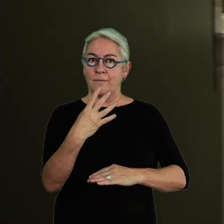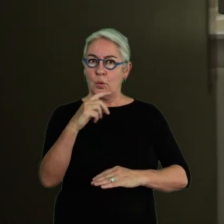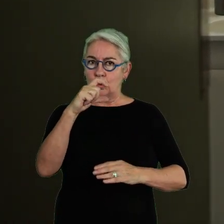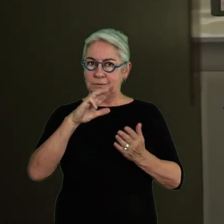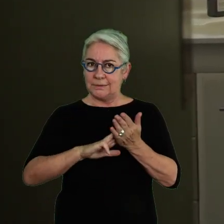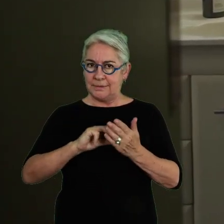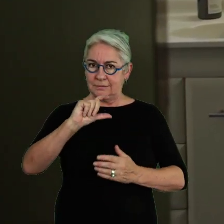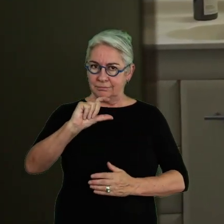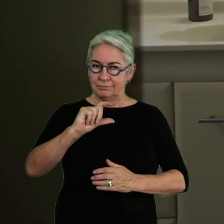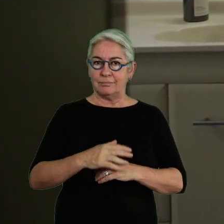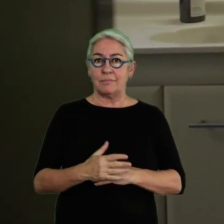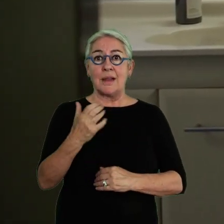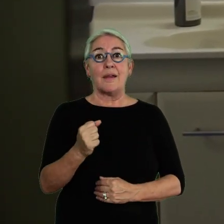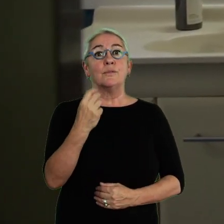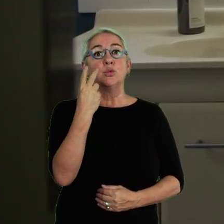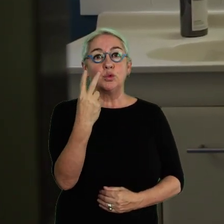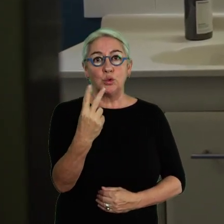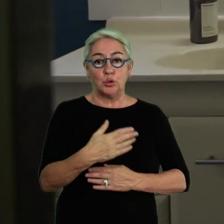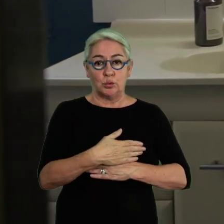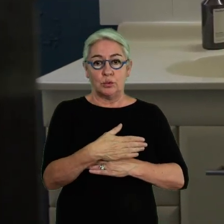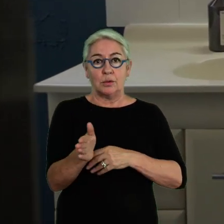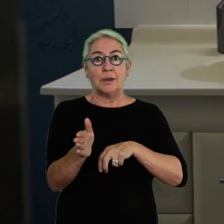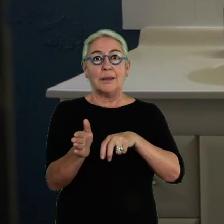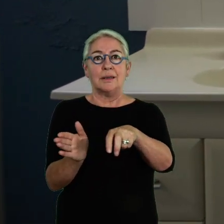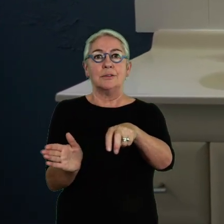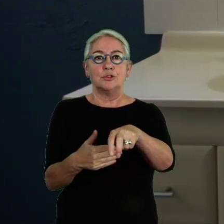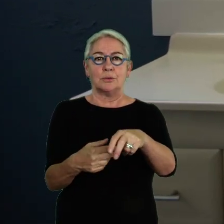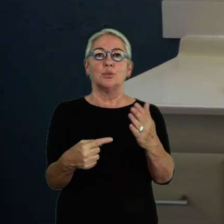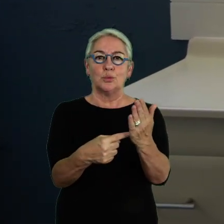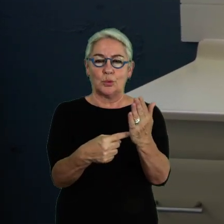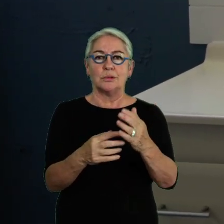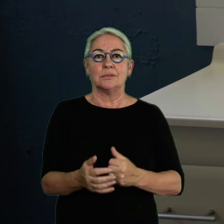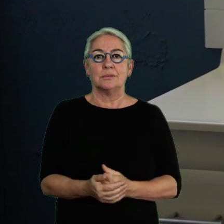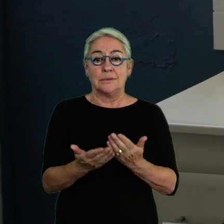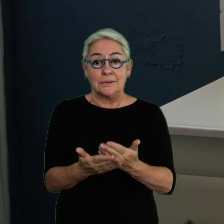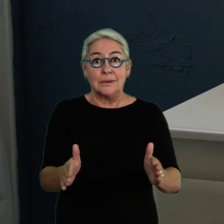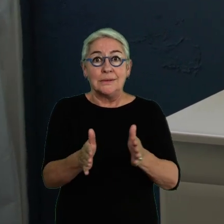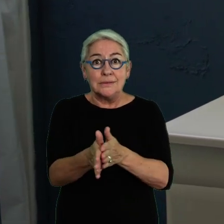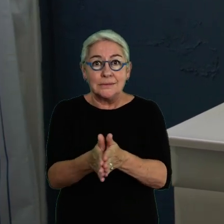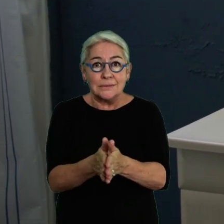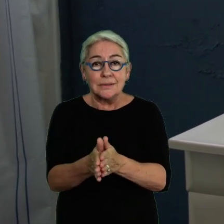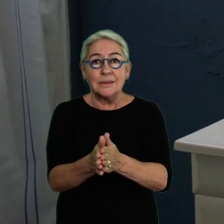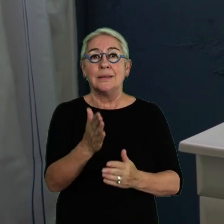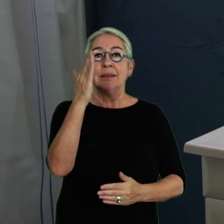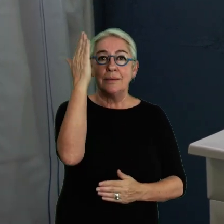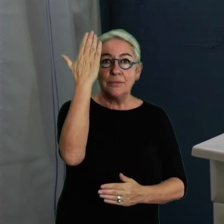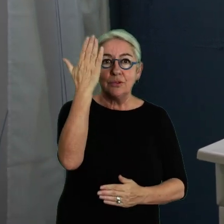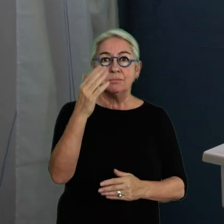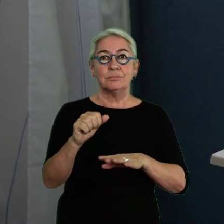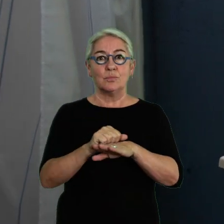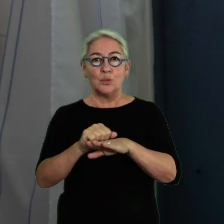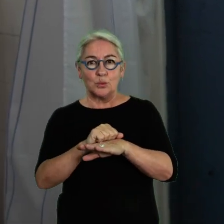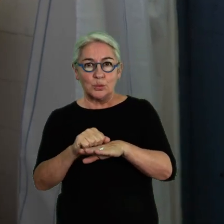the toilet of 4 centimetres. There are 2 cubicles, a sink, a mirror, soap, and a hand dryer.